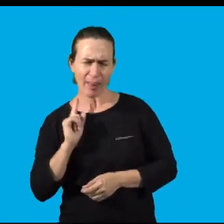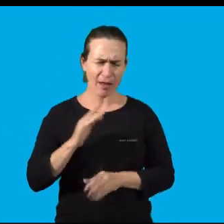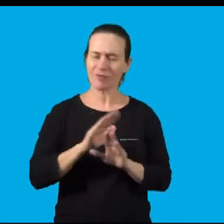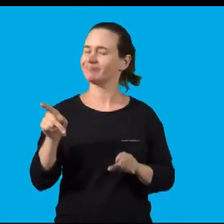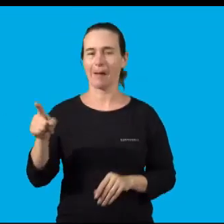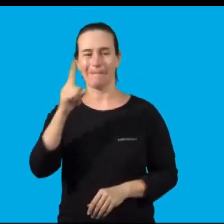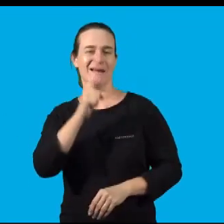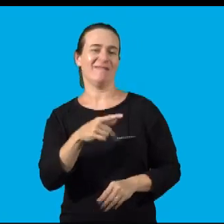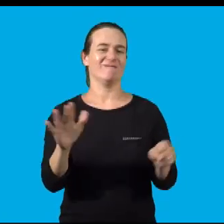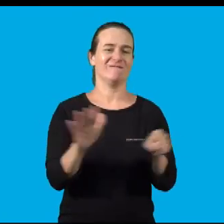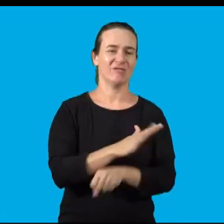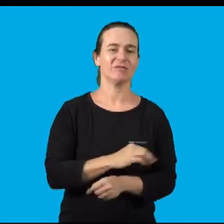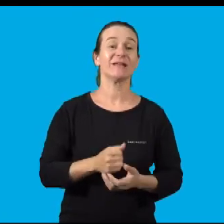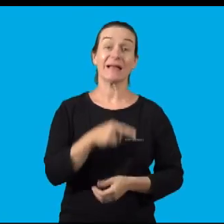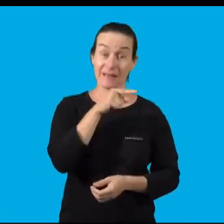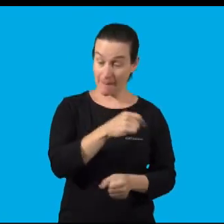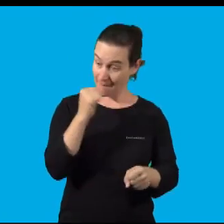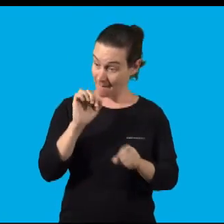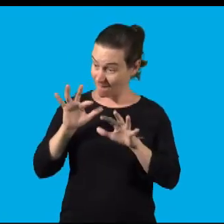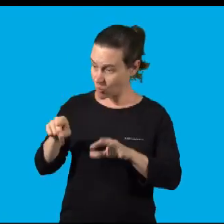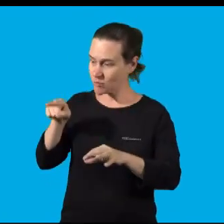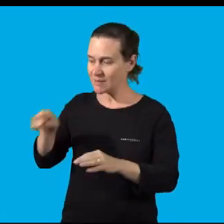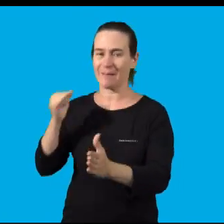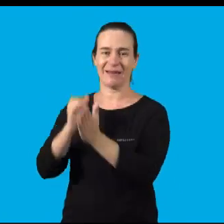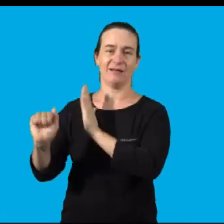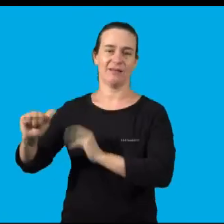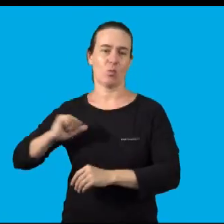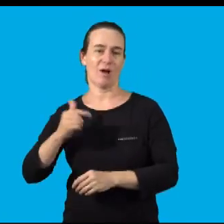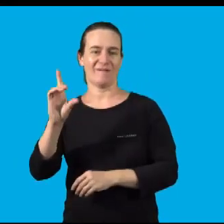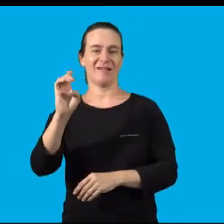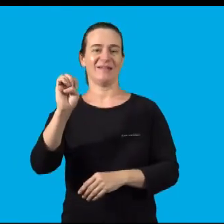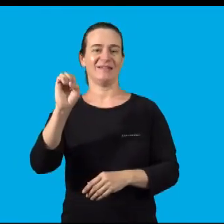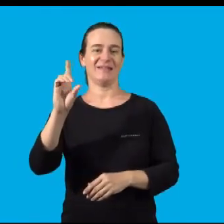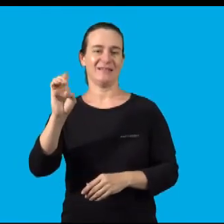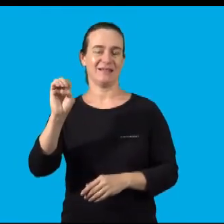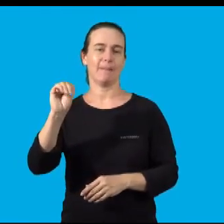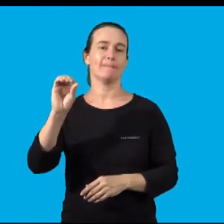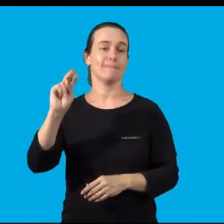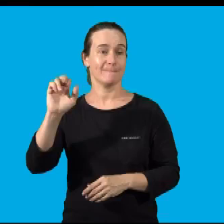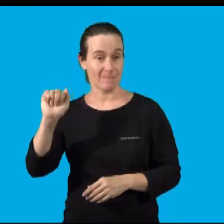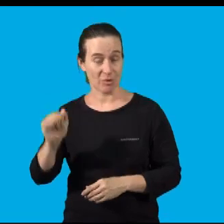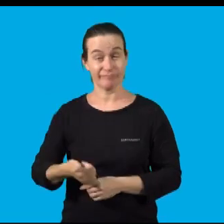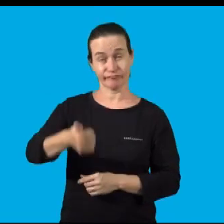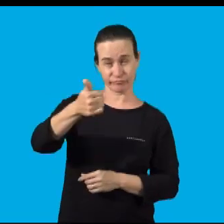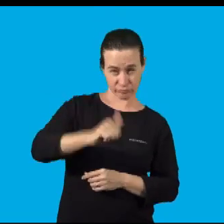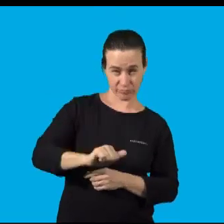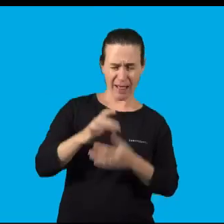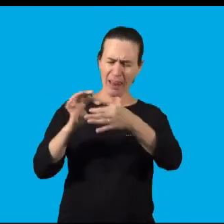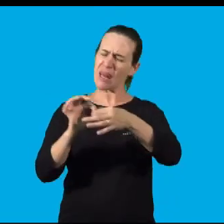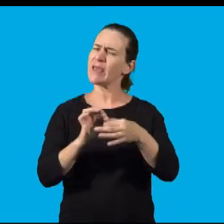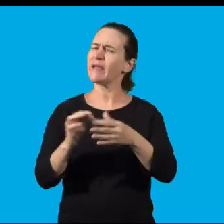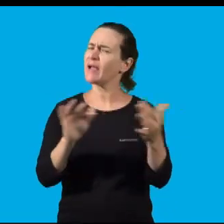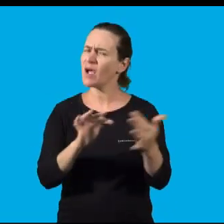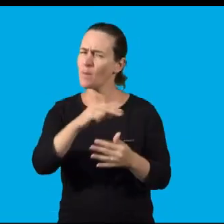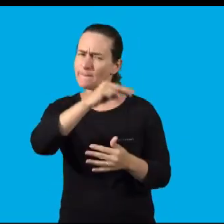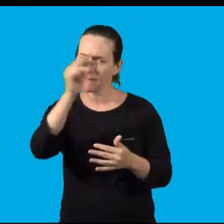the main cause of the tragedy in the play, which is, we said, essential to the tragic consequences in the play. So look how we